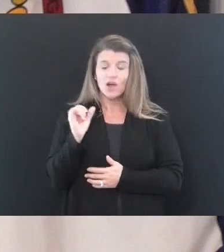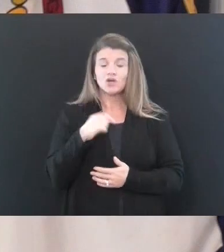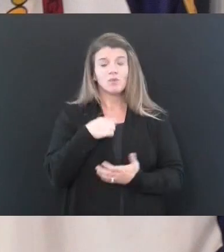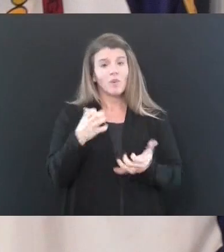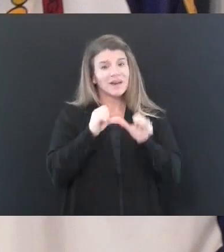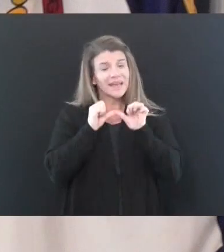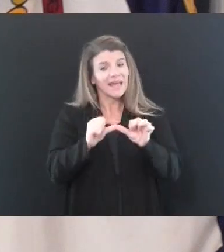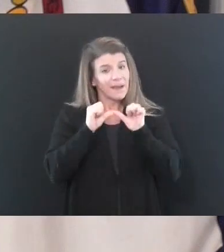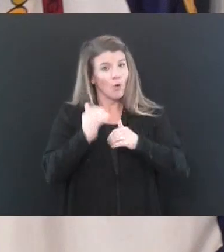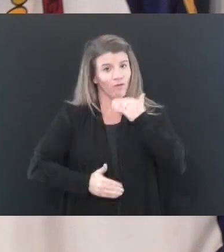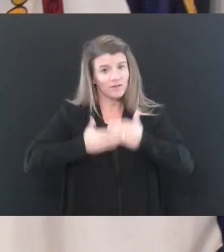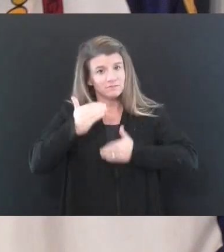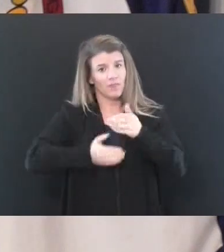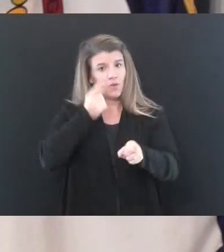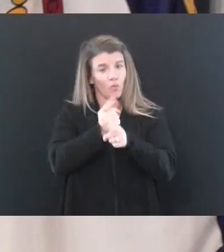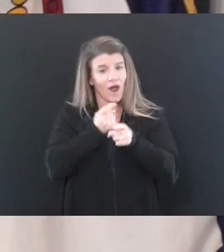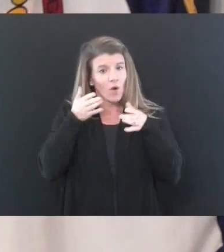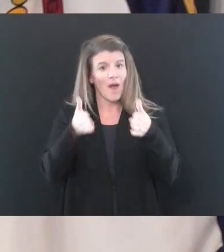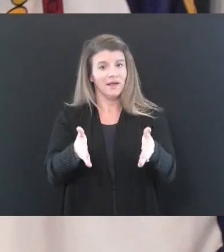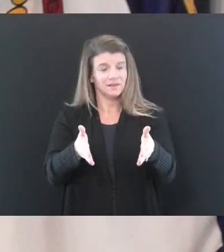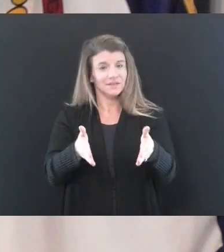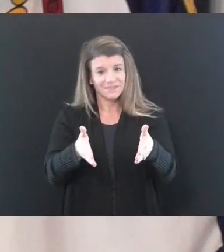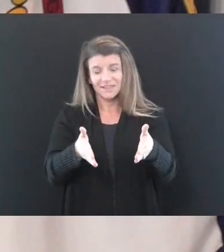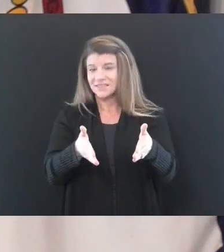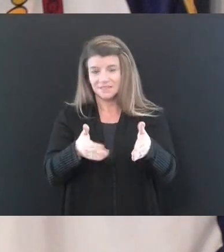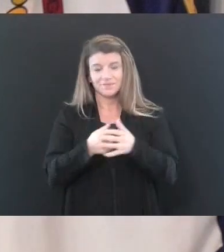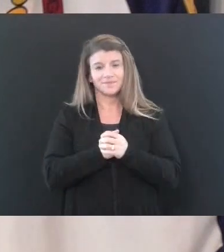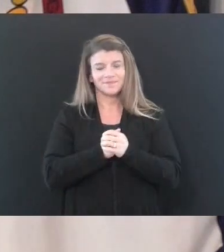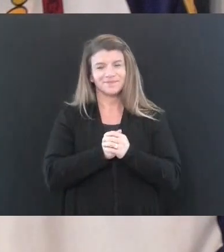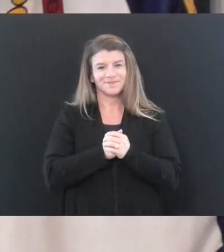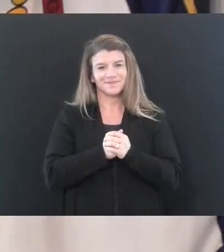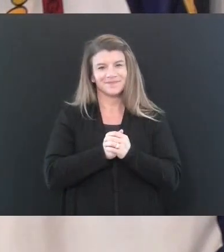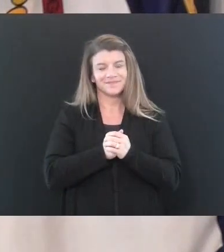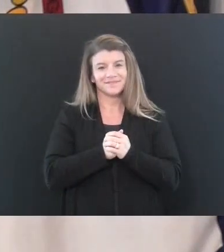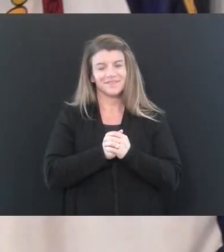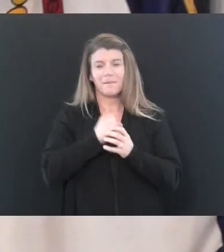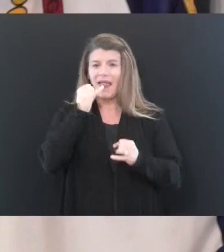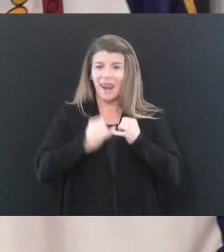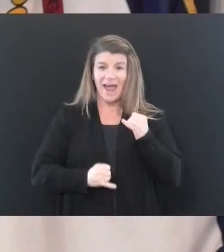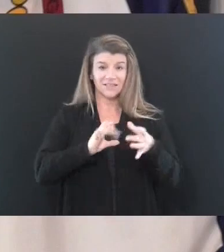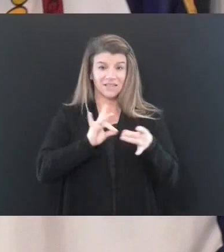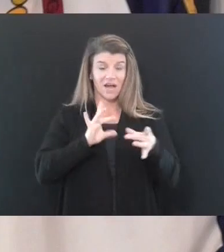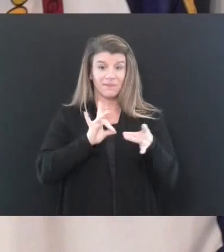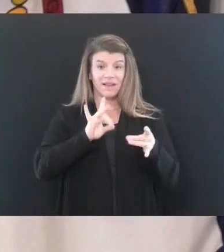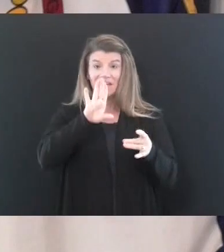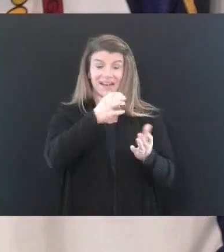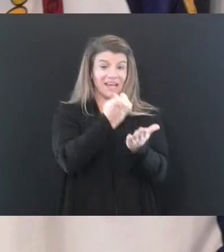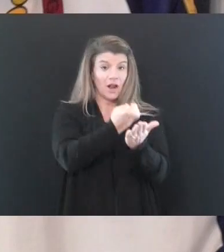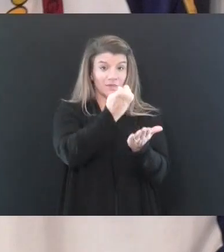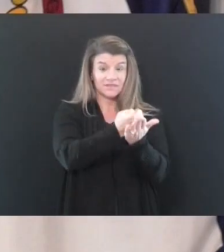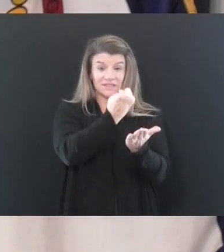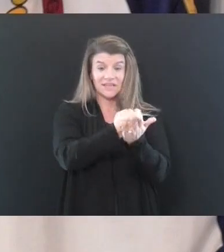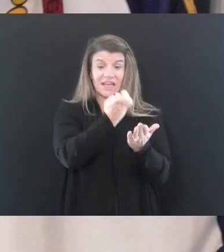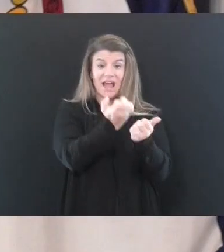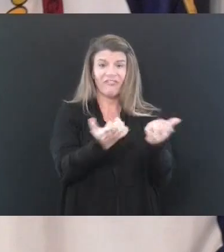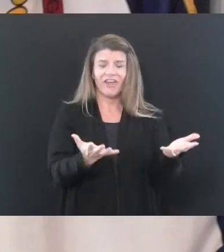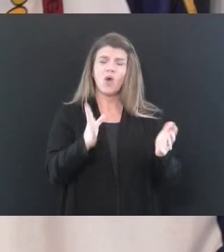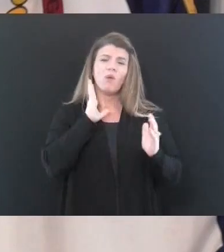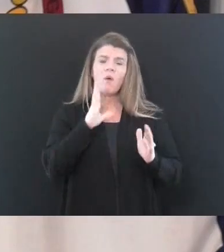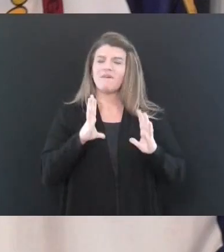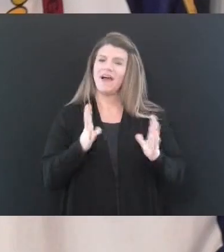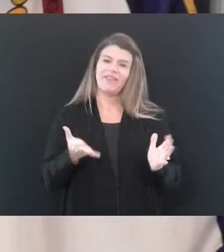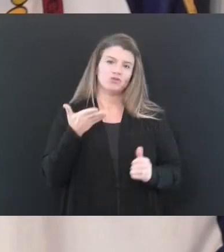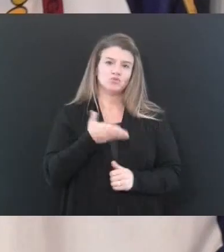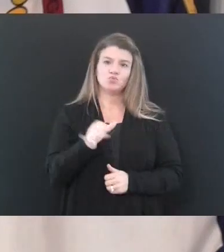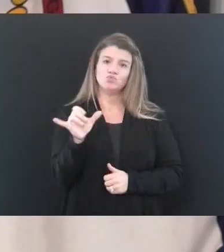keep it moving and moving in the right direction. And the other flip side of it is the last thing is the economics of everything. We're going to be okay there